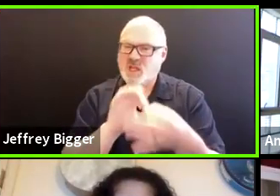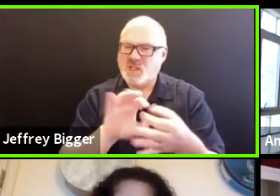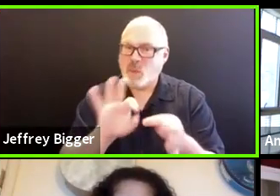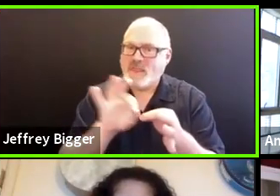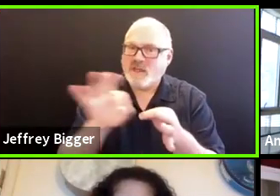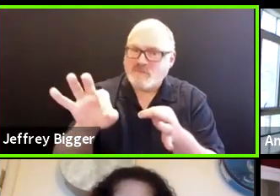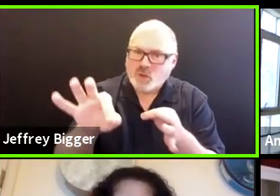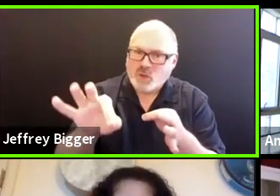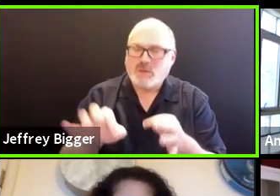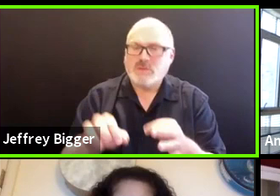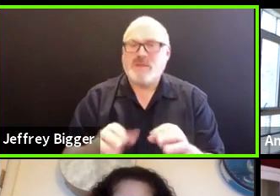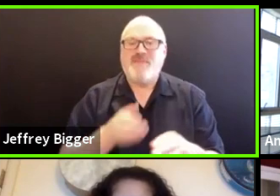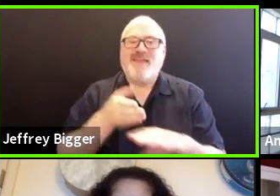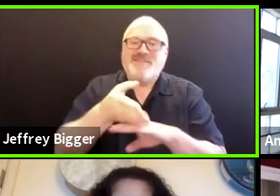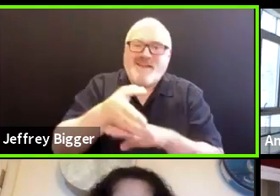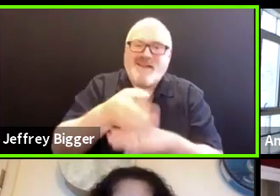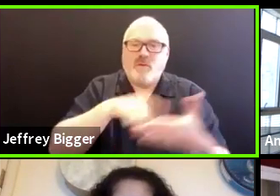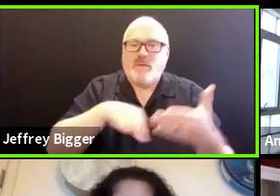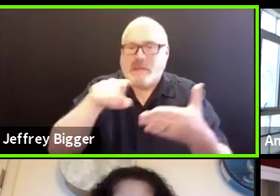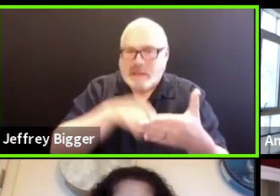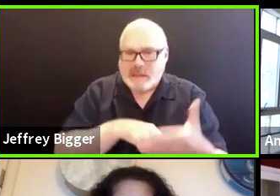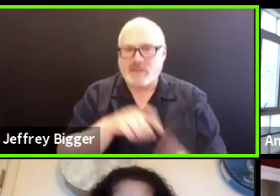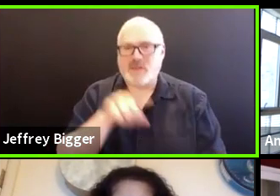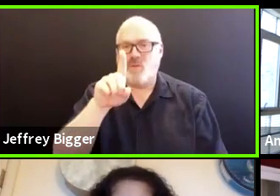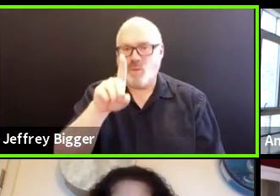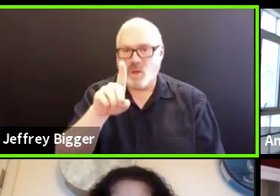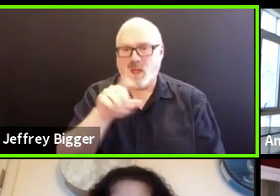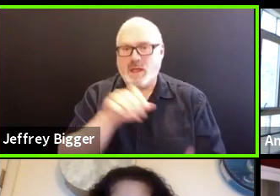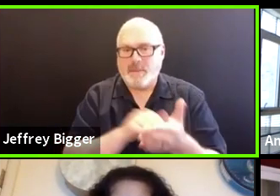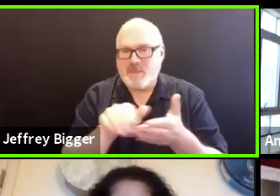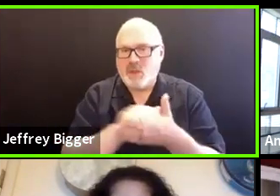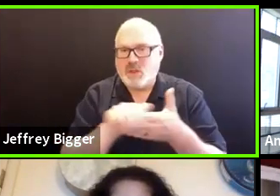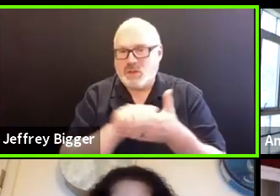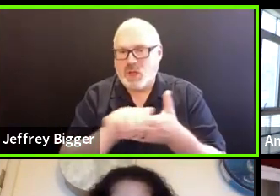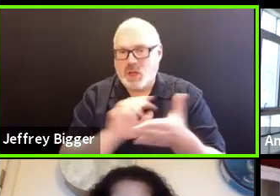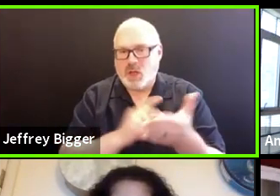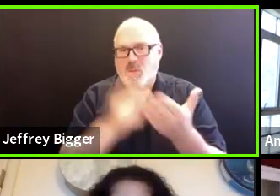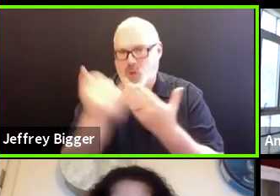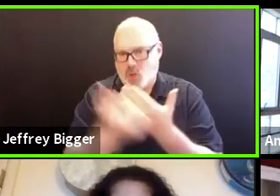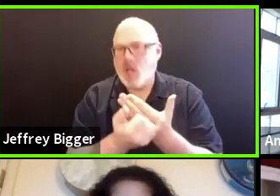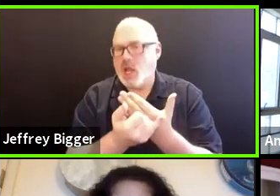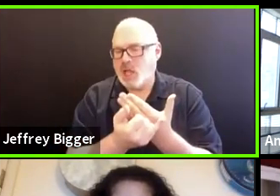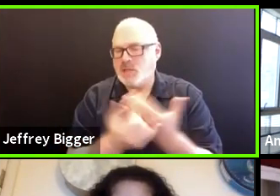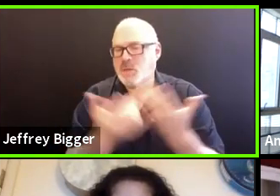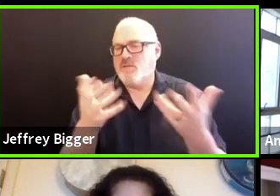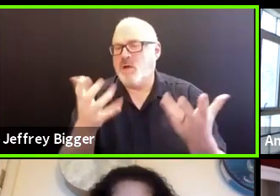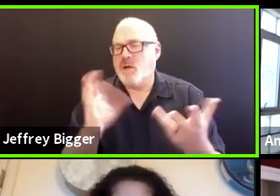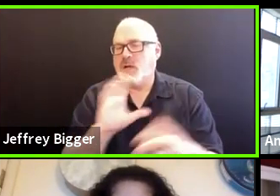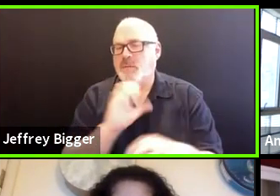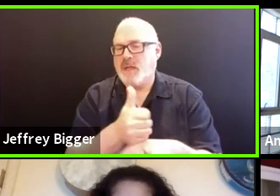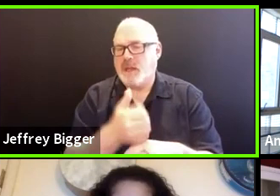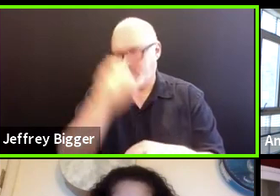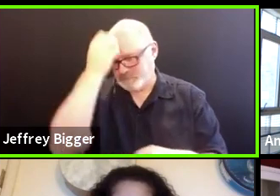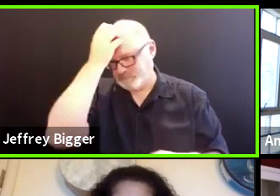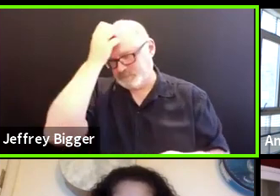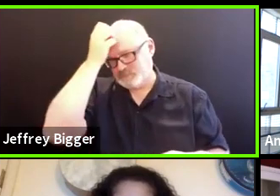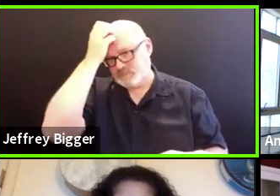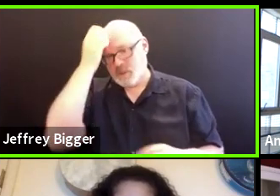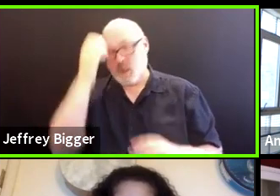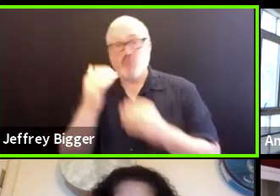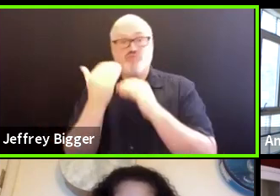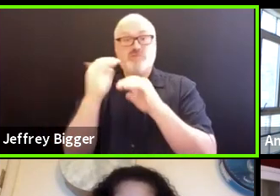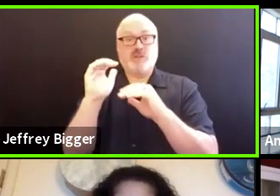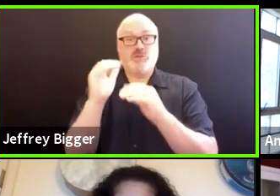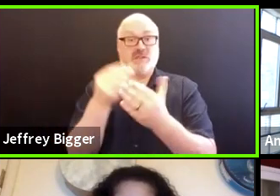and it is after the cancellation of $1 million of capital projects that we would have otherwise done. Restricted